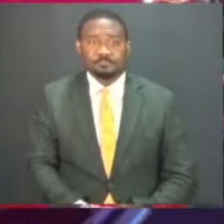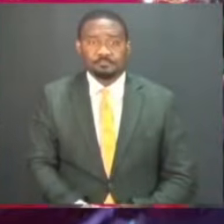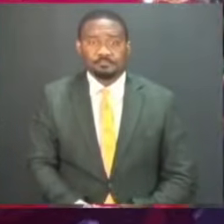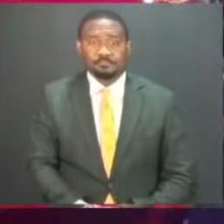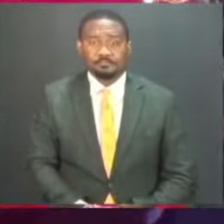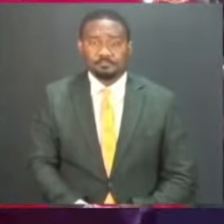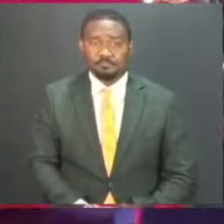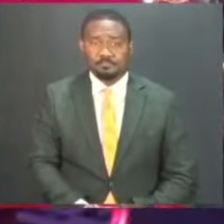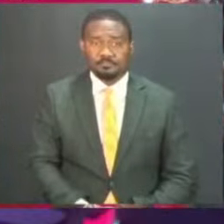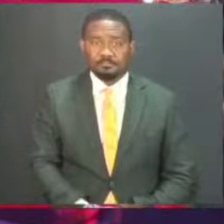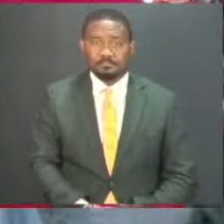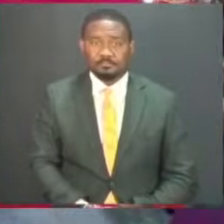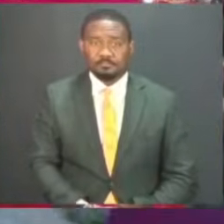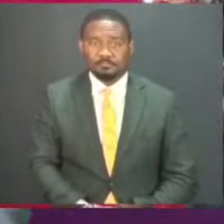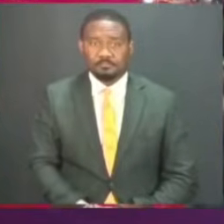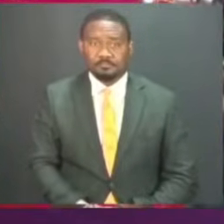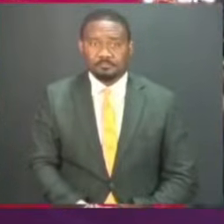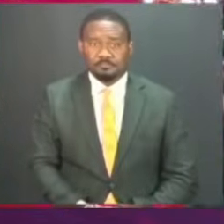of this